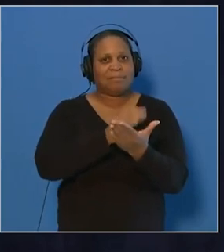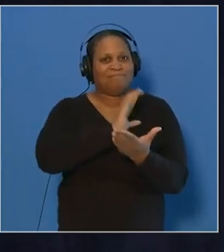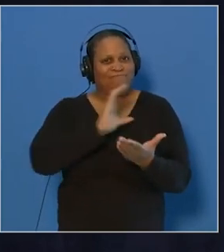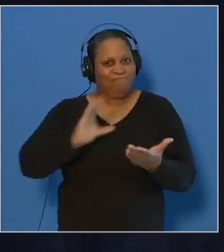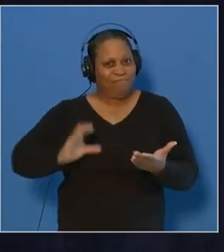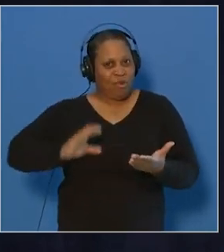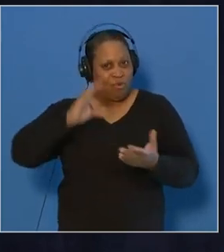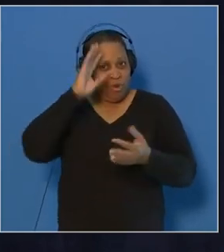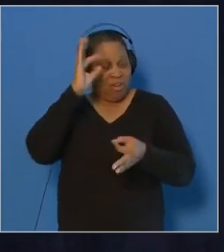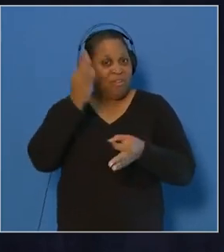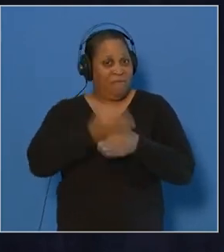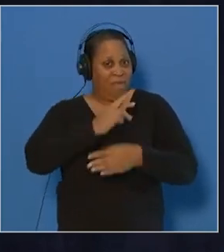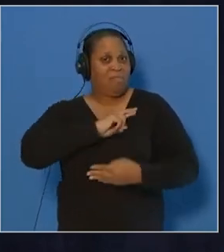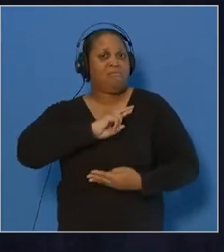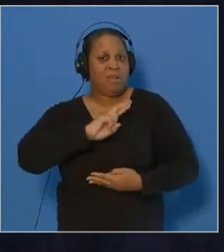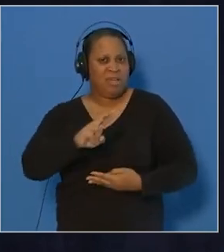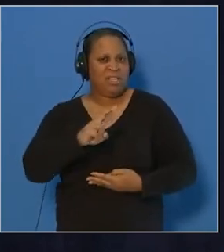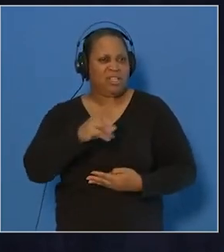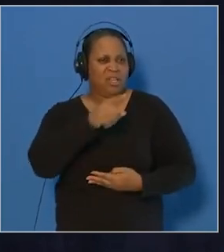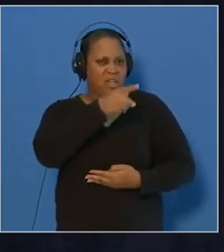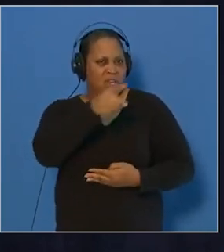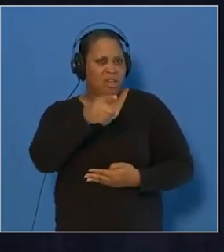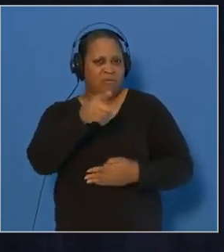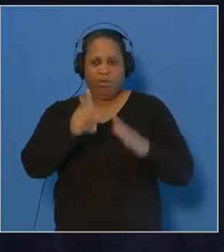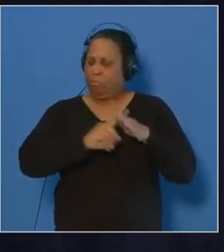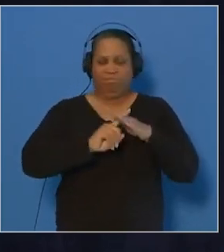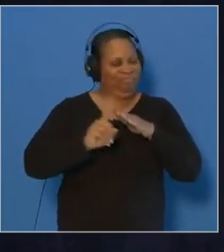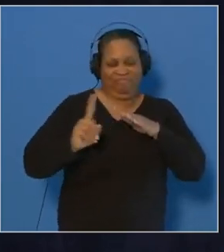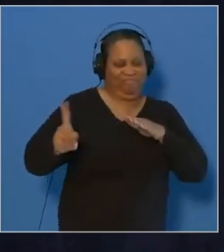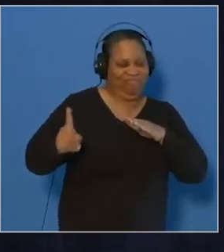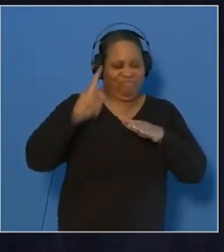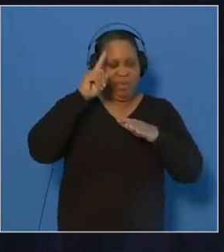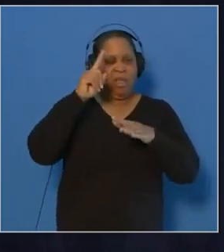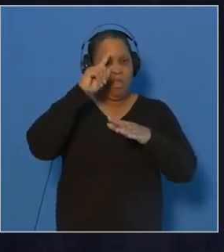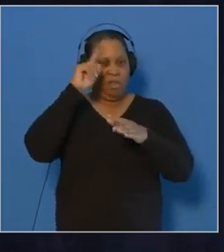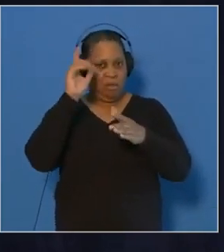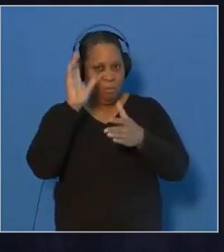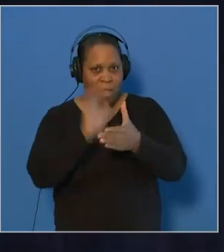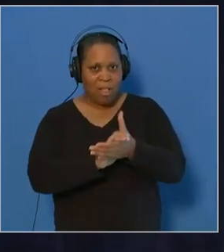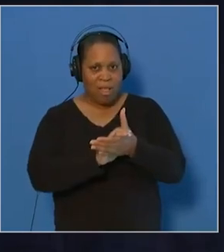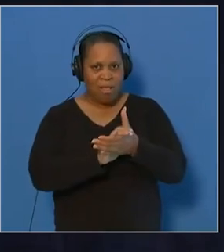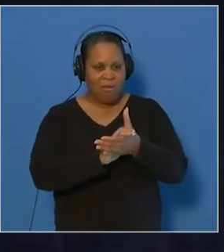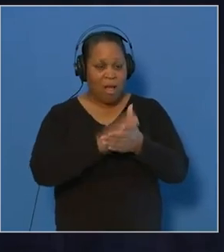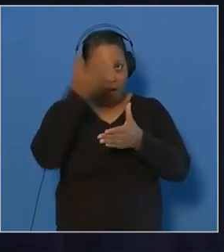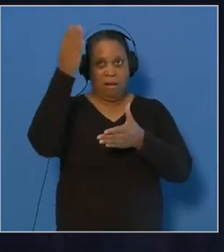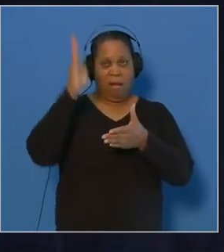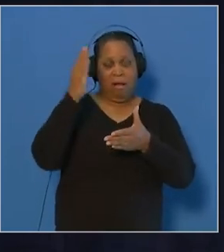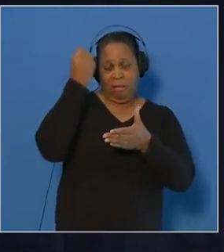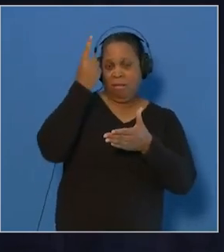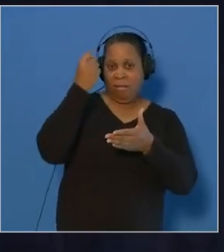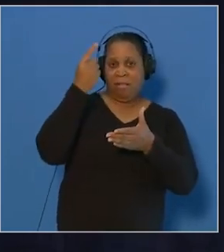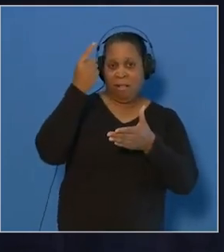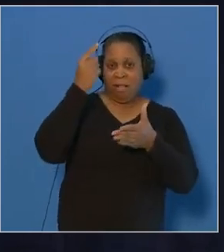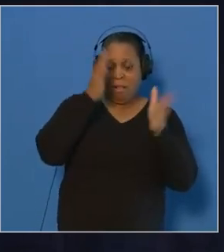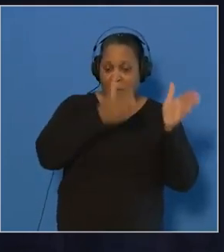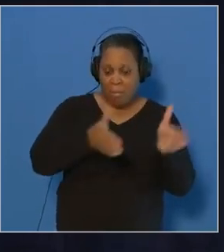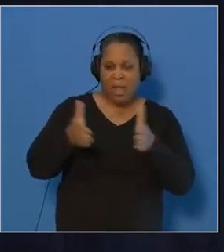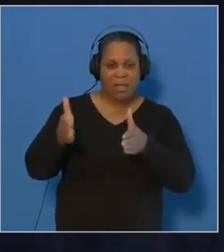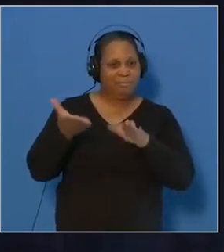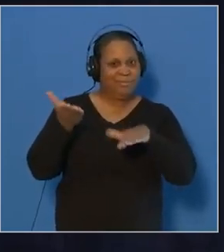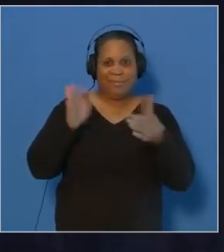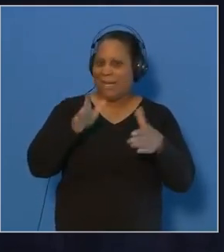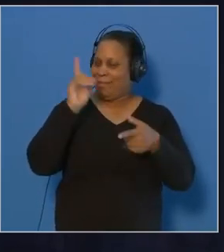It teaches that if you hold strong to your beliefs, where God has a plan, not even death can stop his